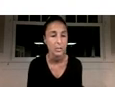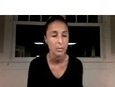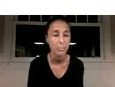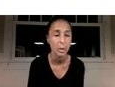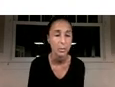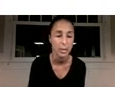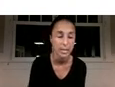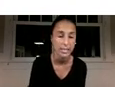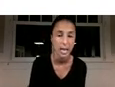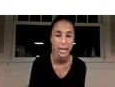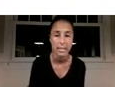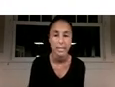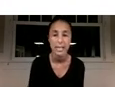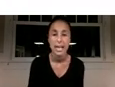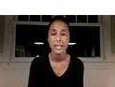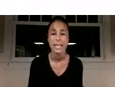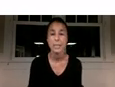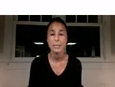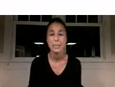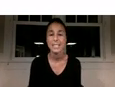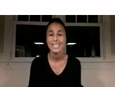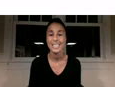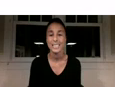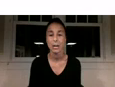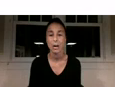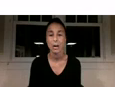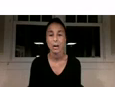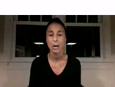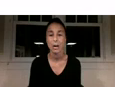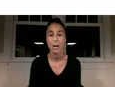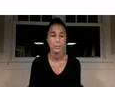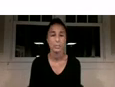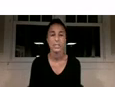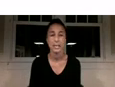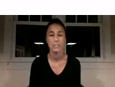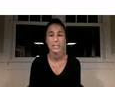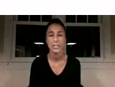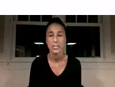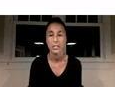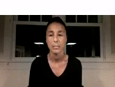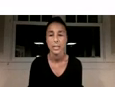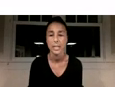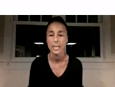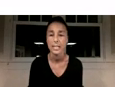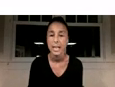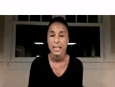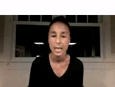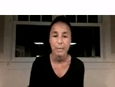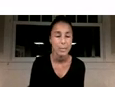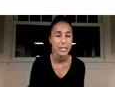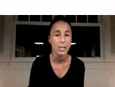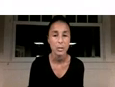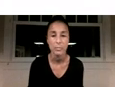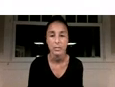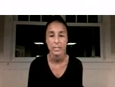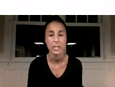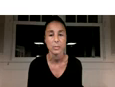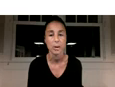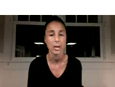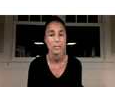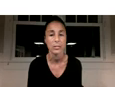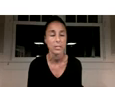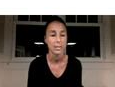larger project shown in purple on the slide. Land bays B, C, and D are all developed with stable residential communities. Land bay B is